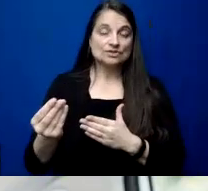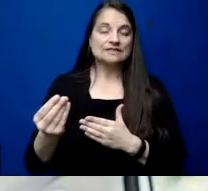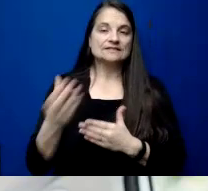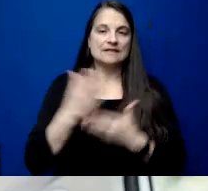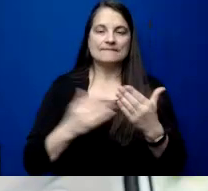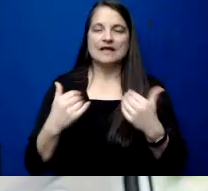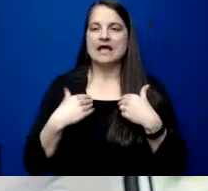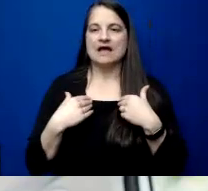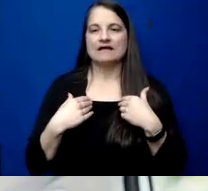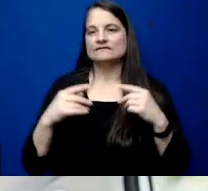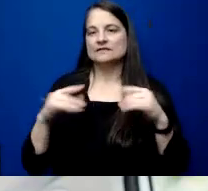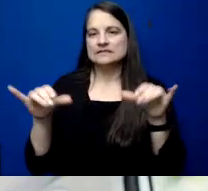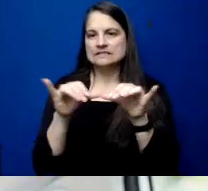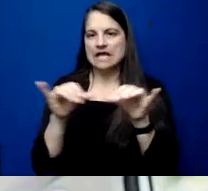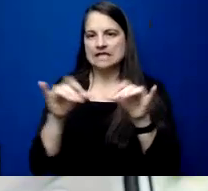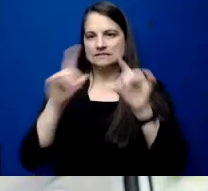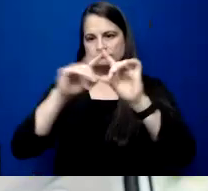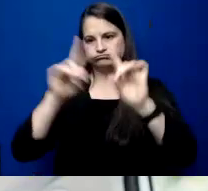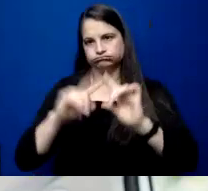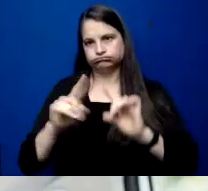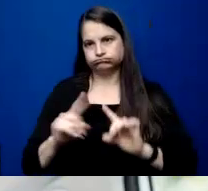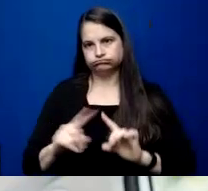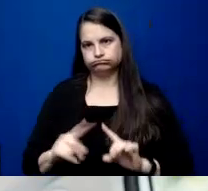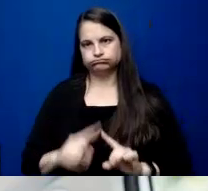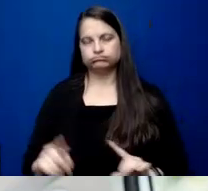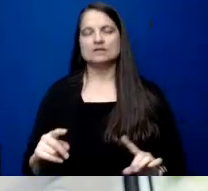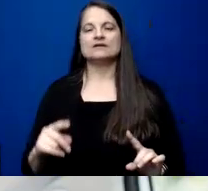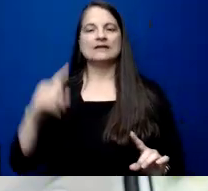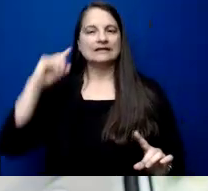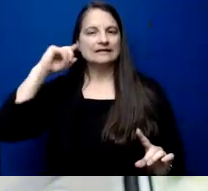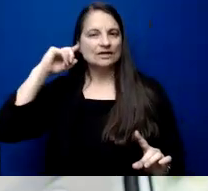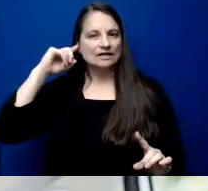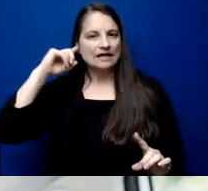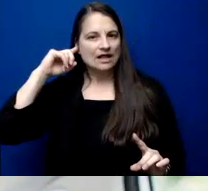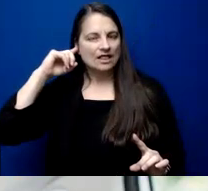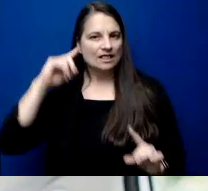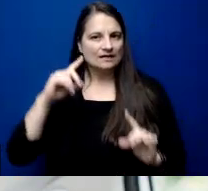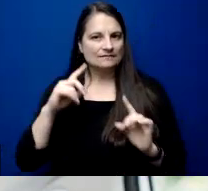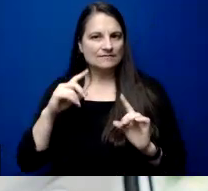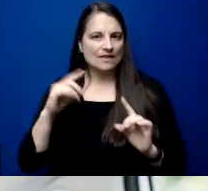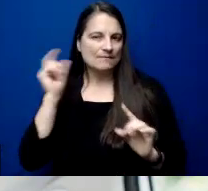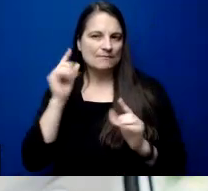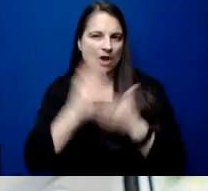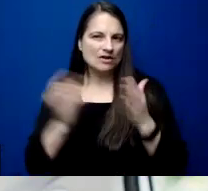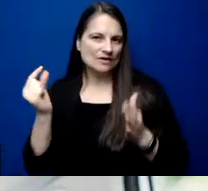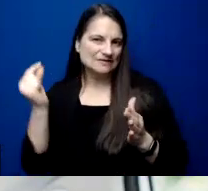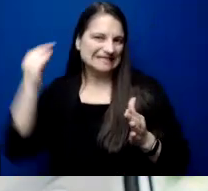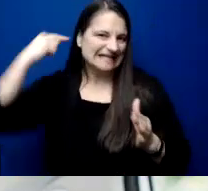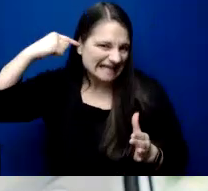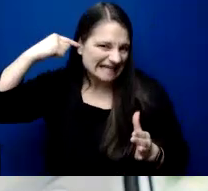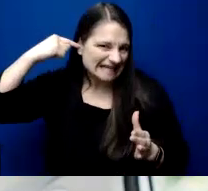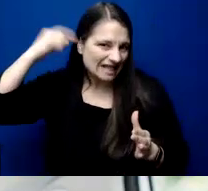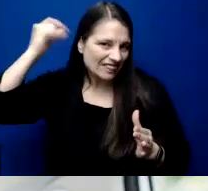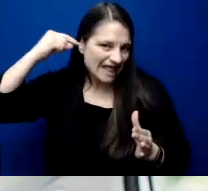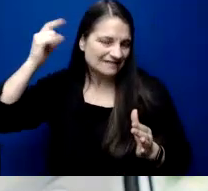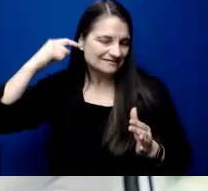different sizes of the like ear canal cushion part. So you can find a custom size that works